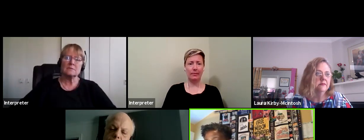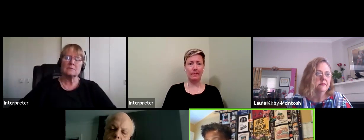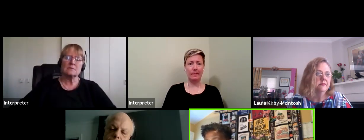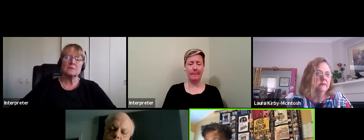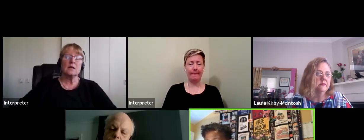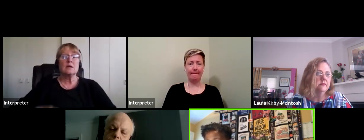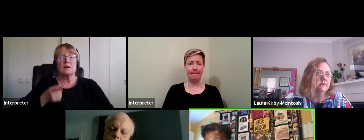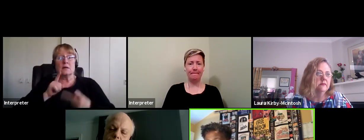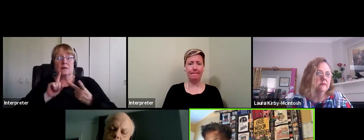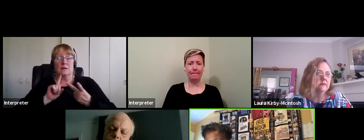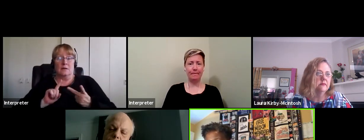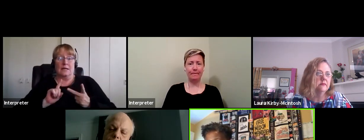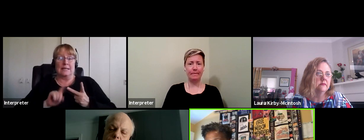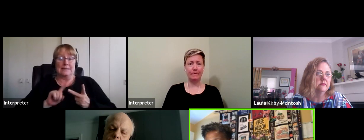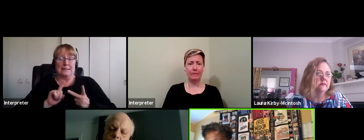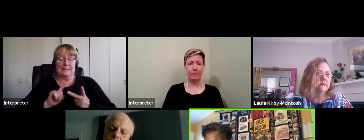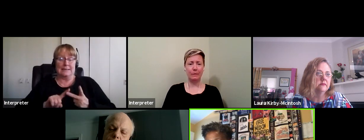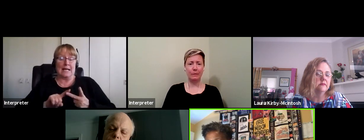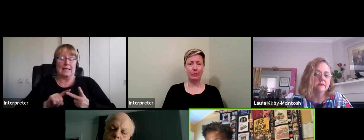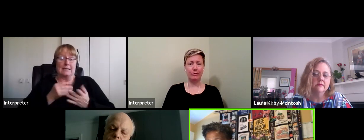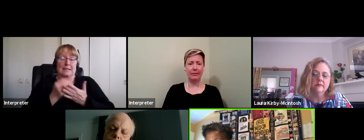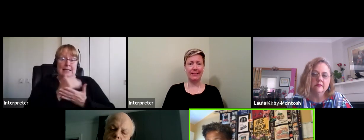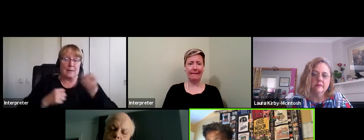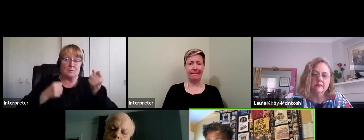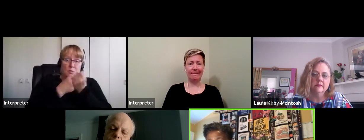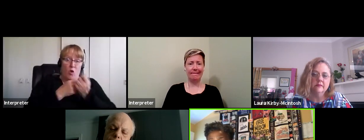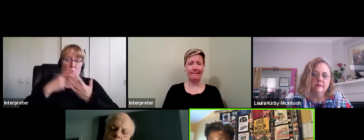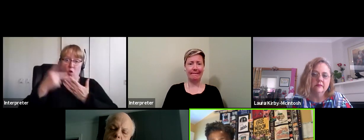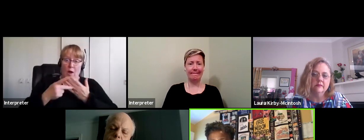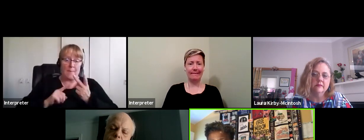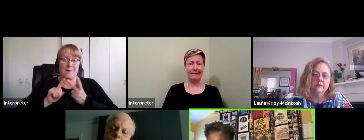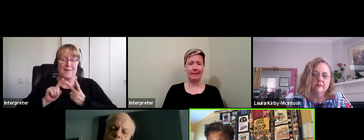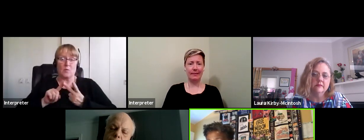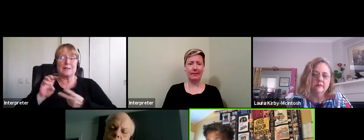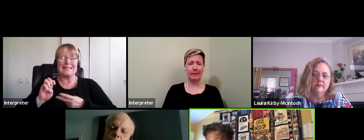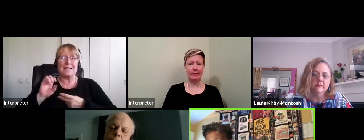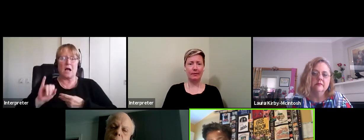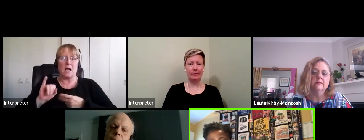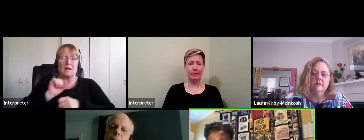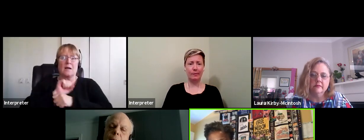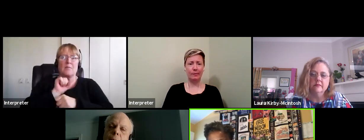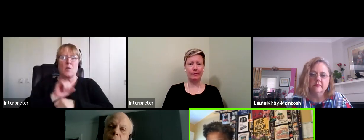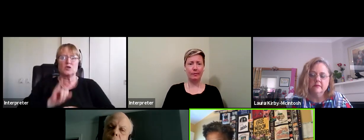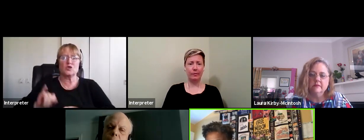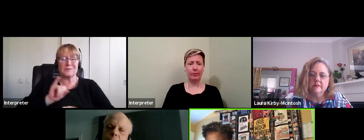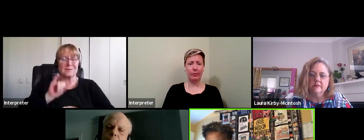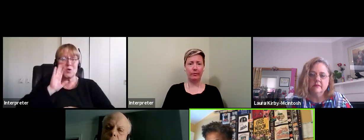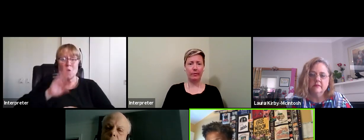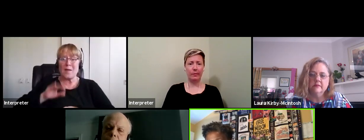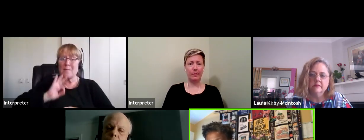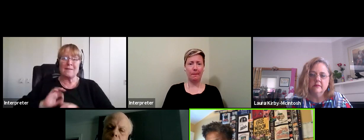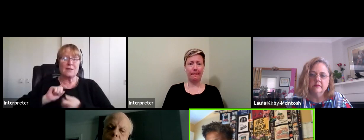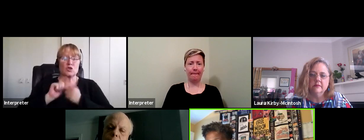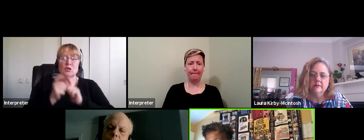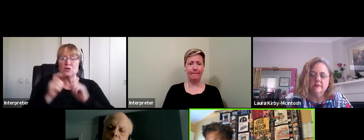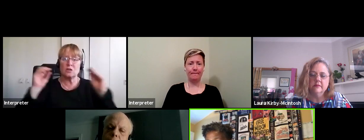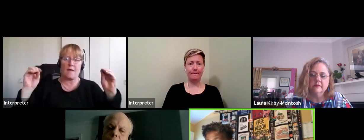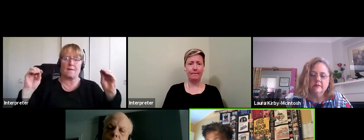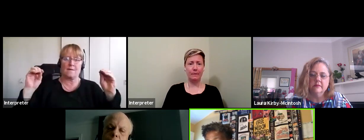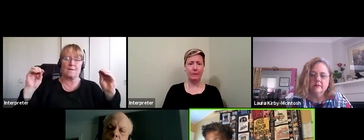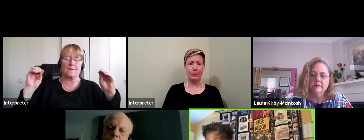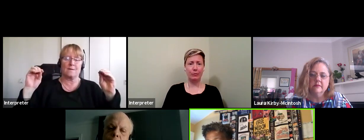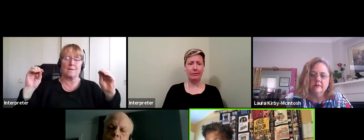second income support program I want to address is the EI benefits. There's been no change to the regular EI benefits,